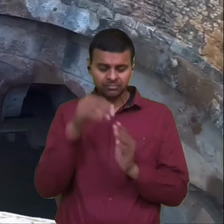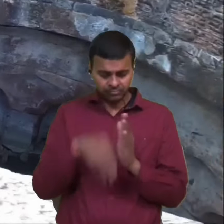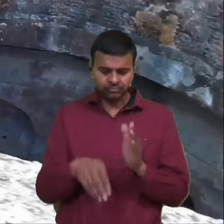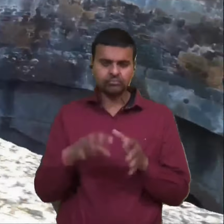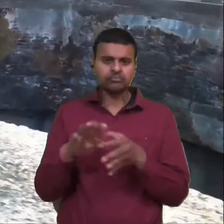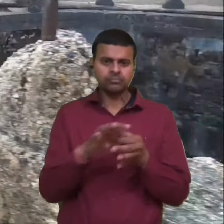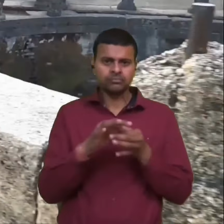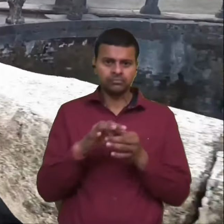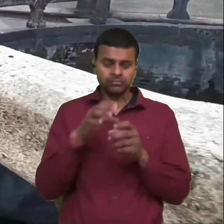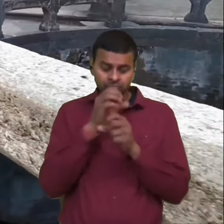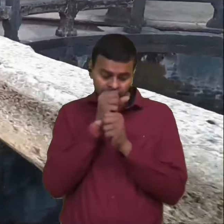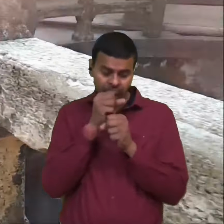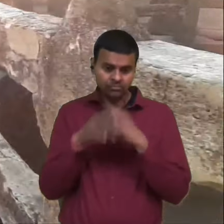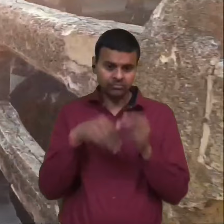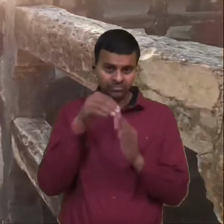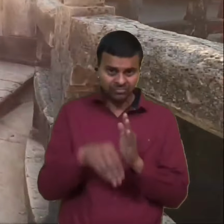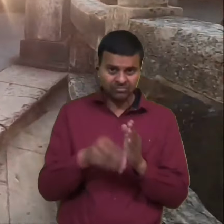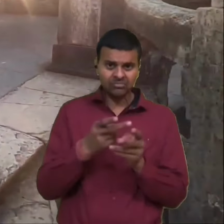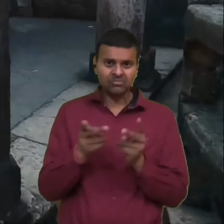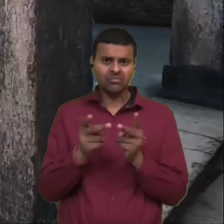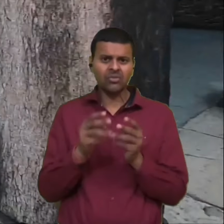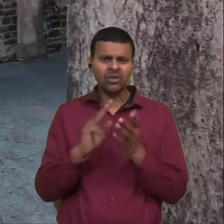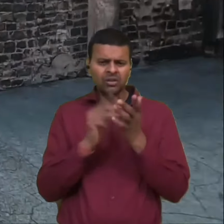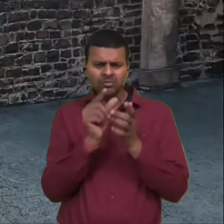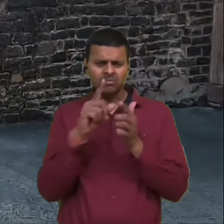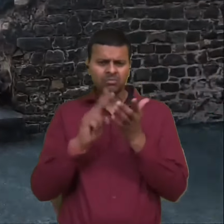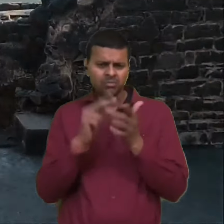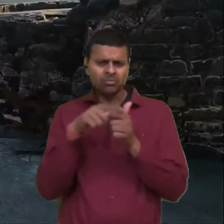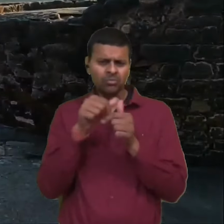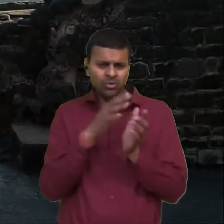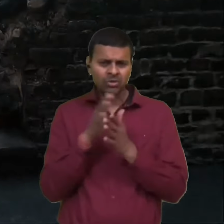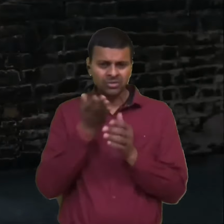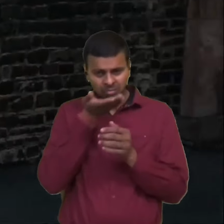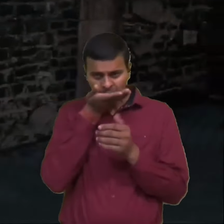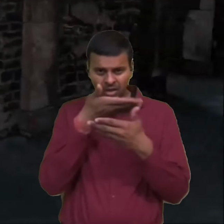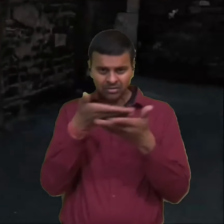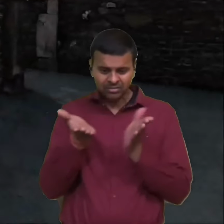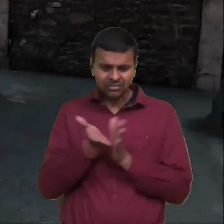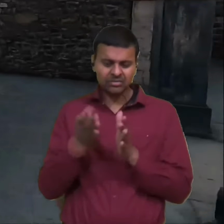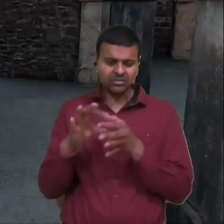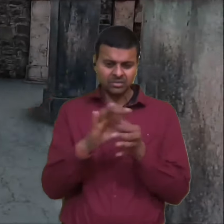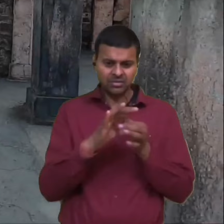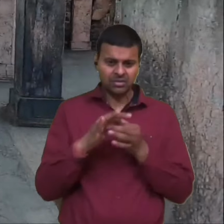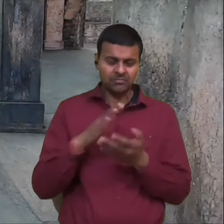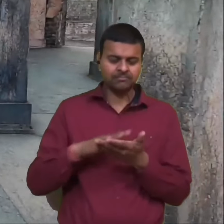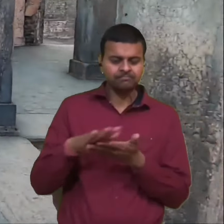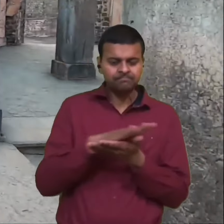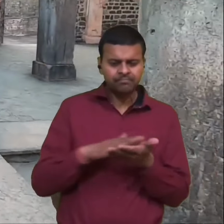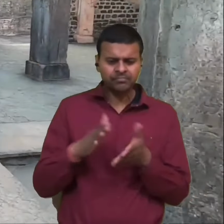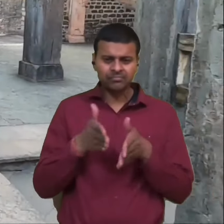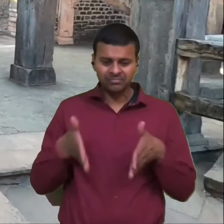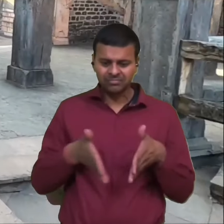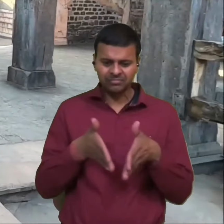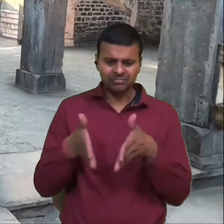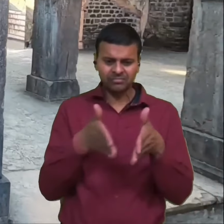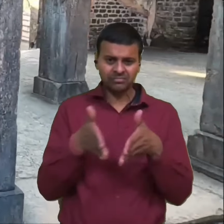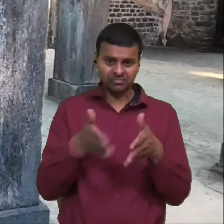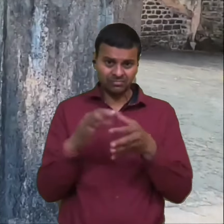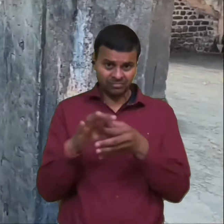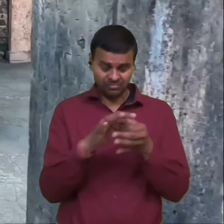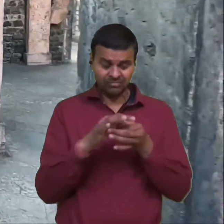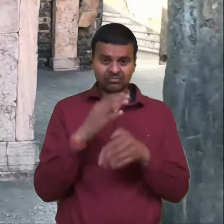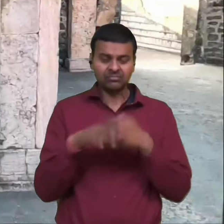well and connects to a maze of basement chambers known as the Tehana, located at the water level of Munj